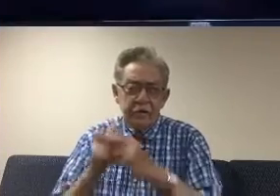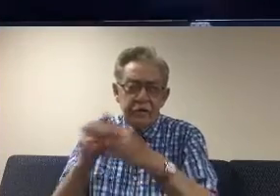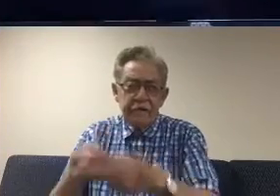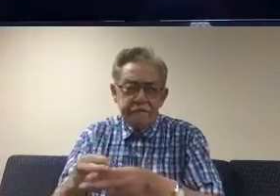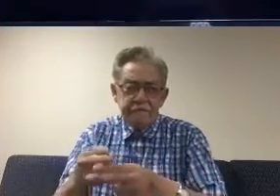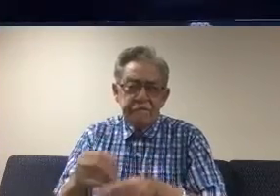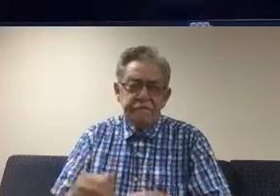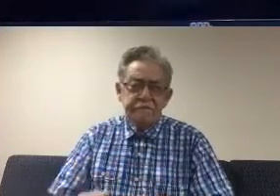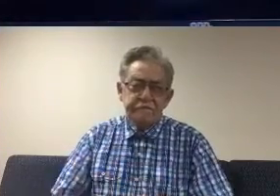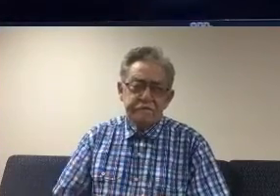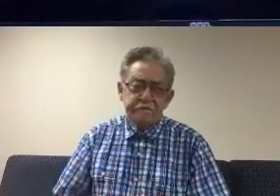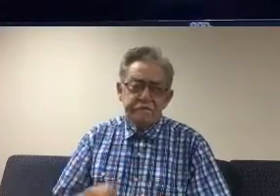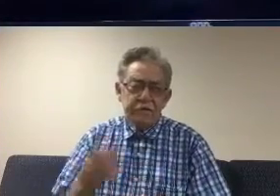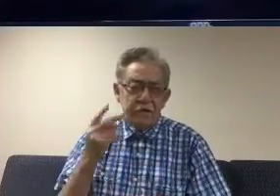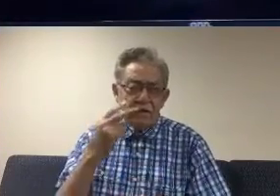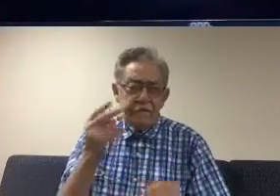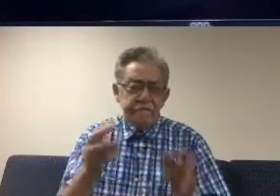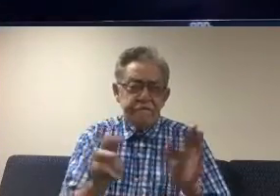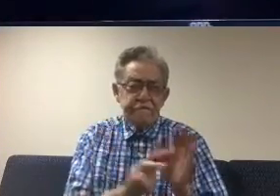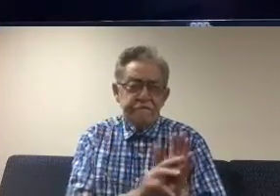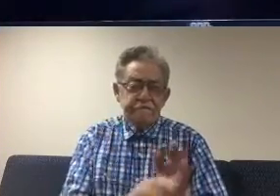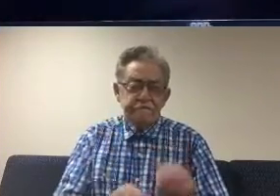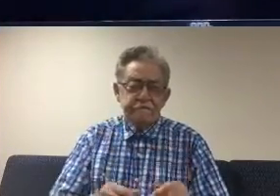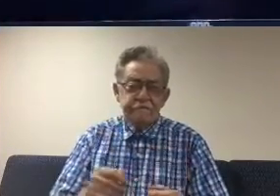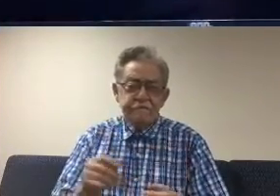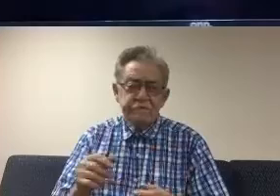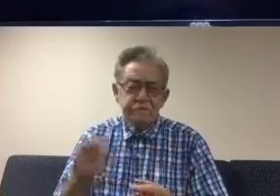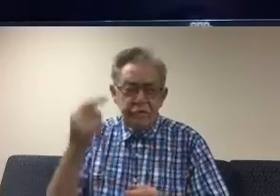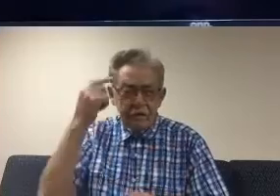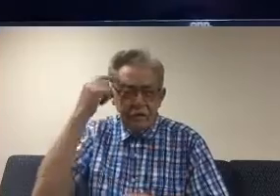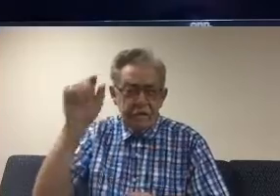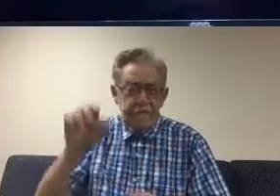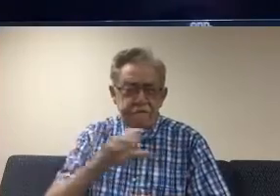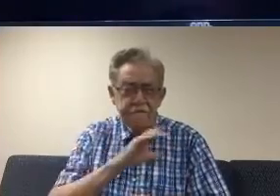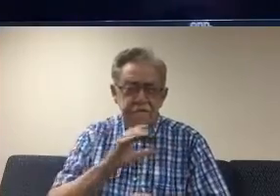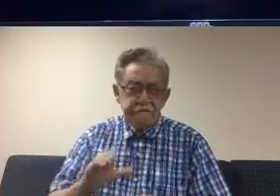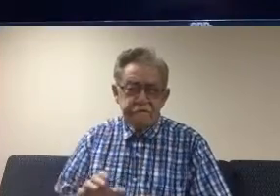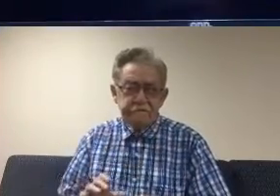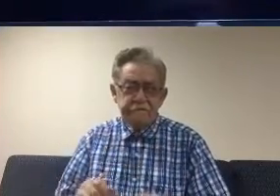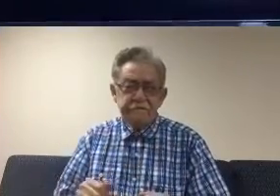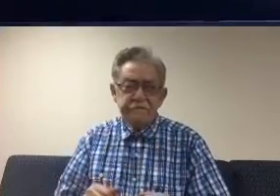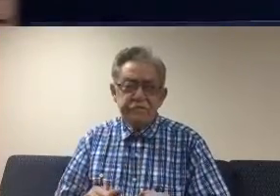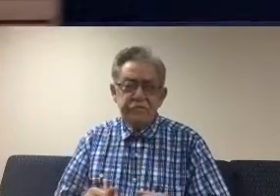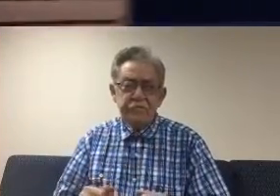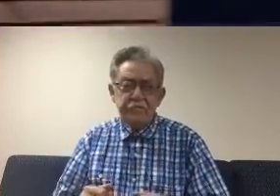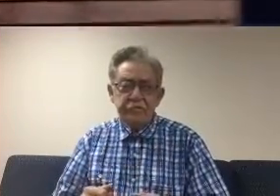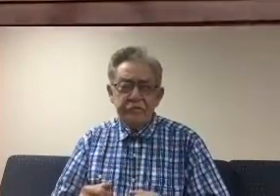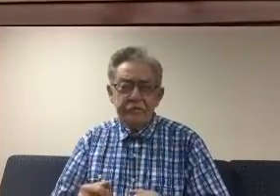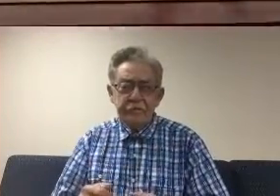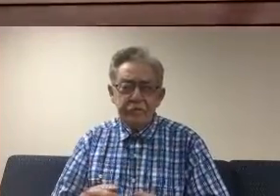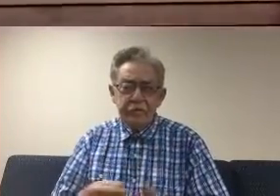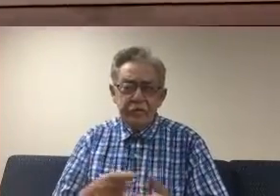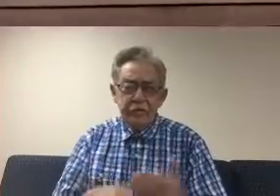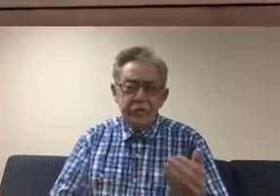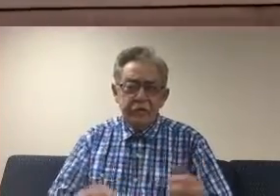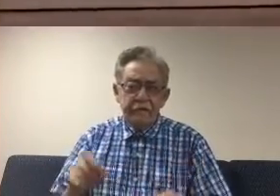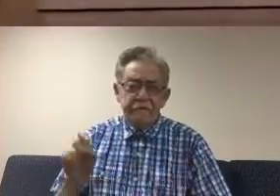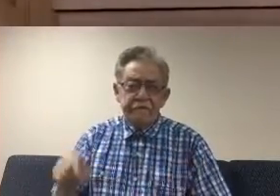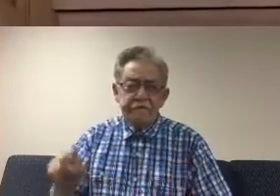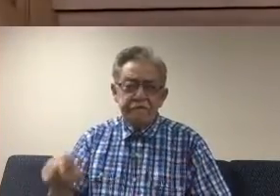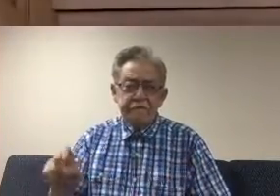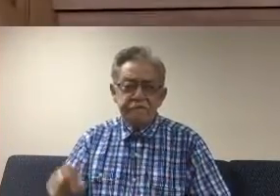if you're a follower. And if your courage to witness for Jesus has weakened, then what we need is not all